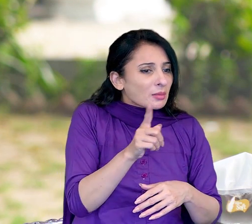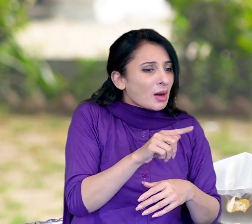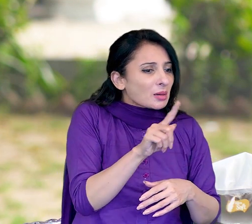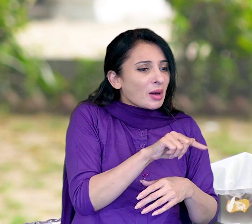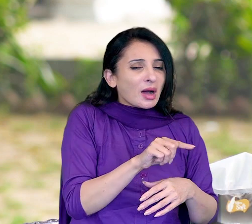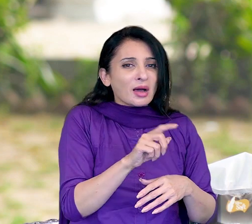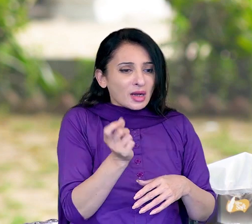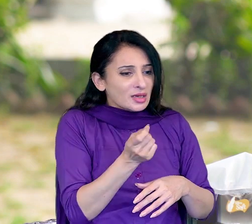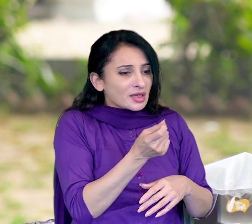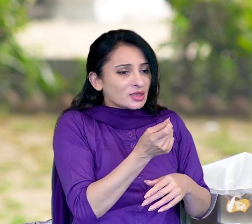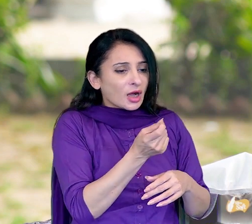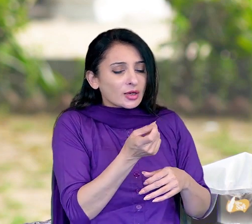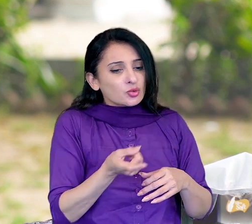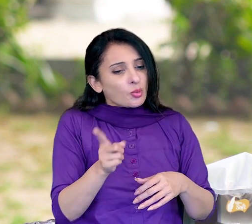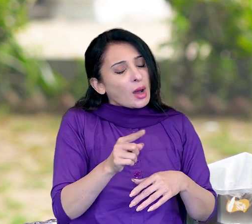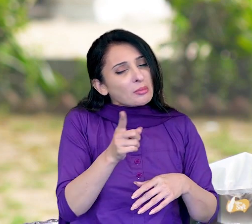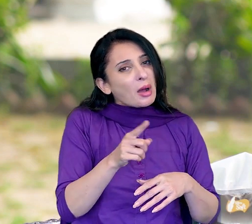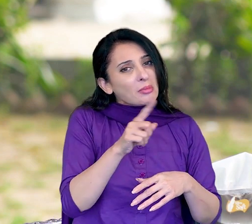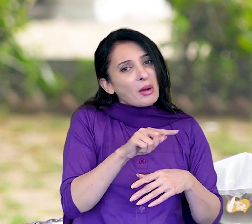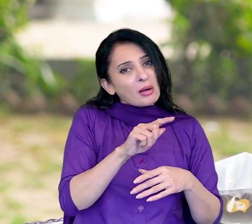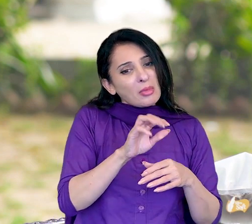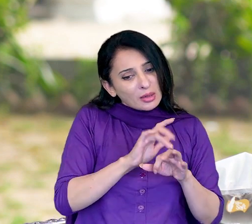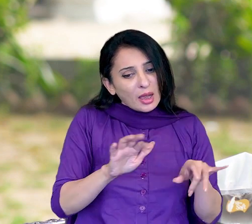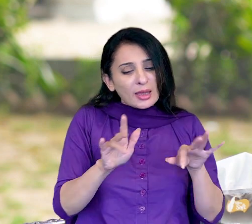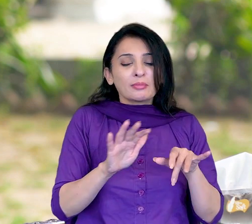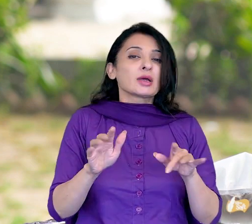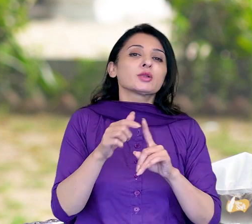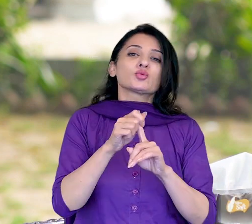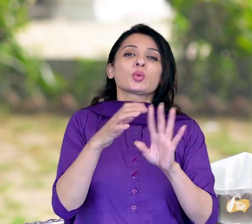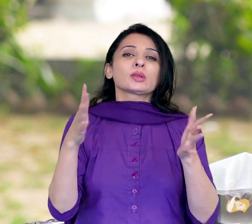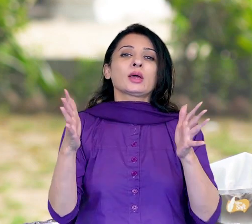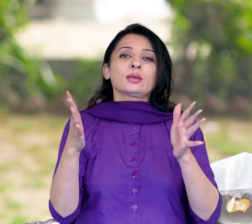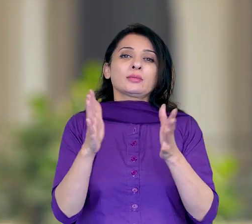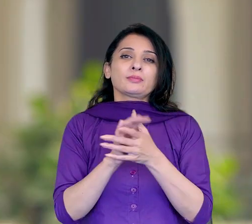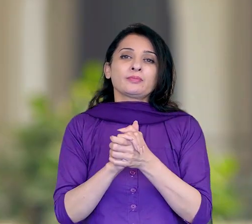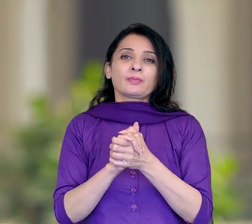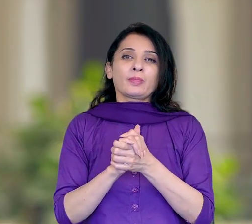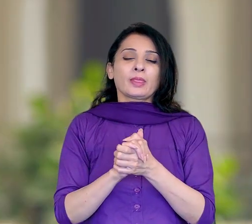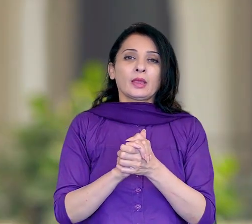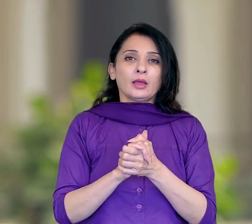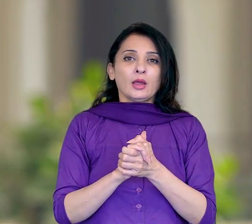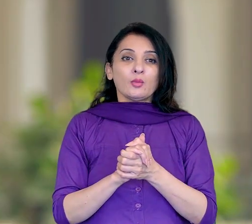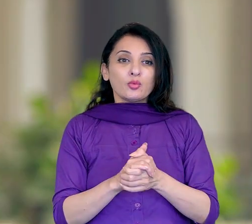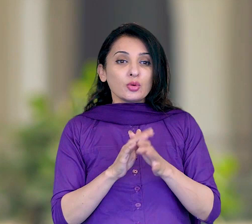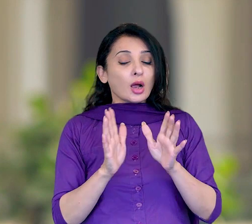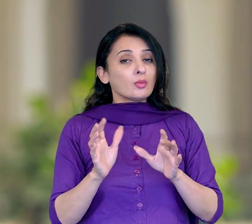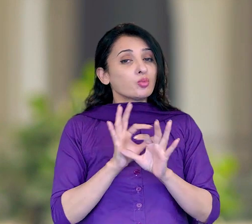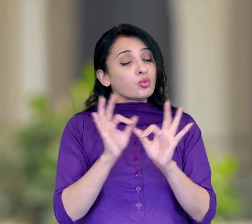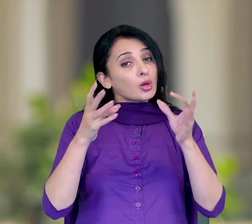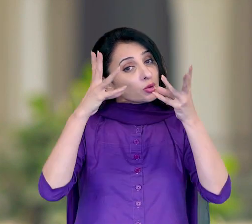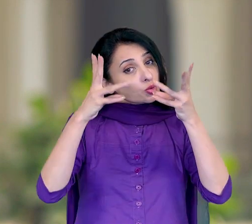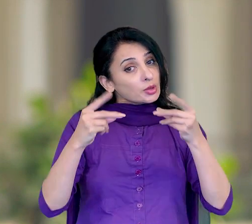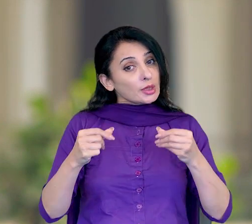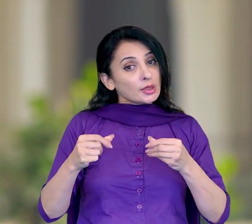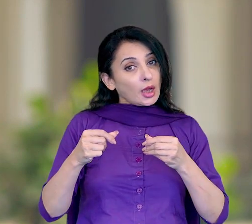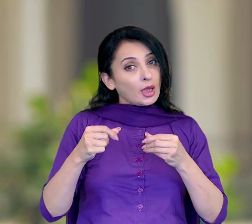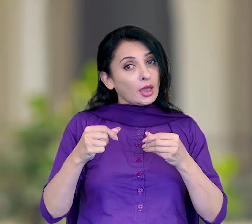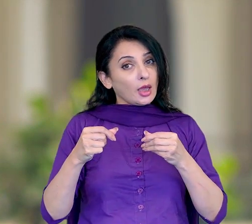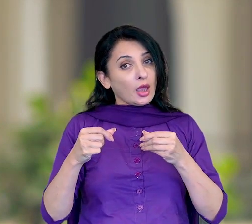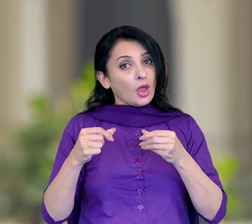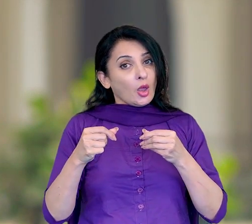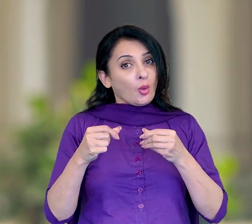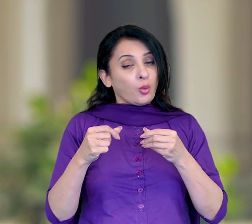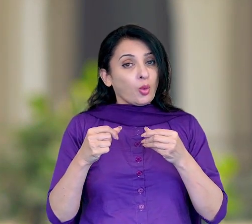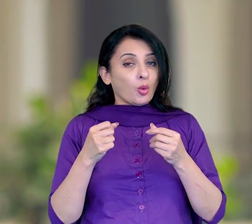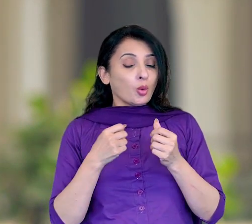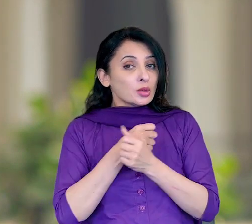being going on through the system support. The system is secured. The system gives timely information. The